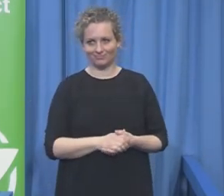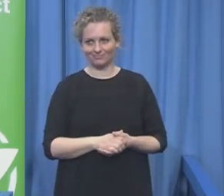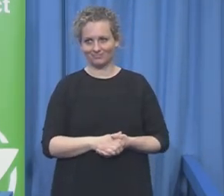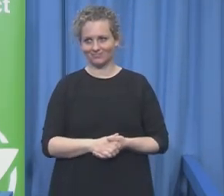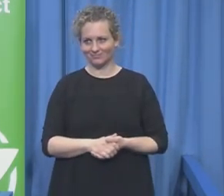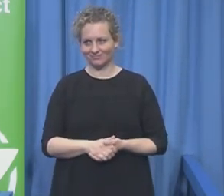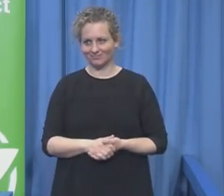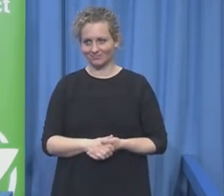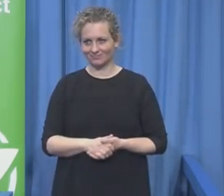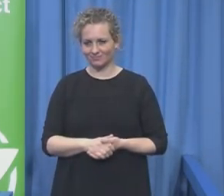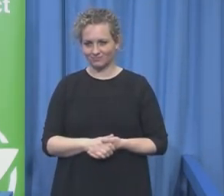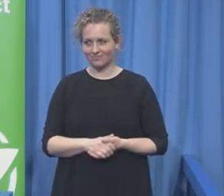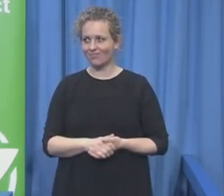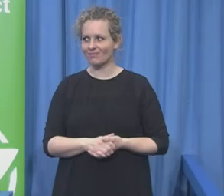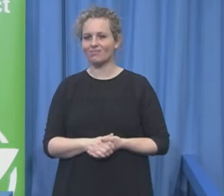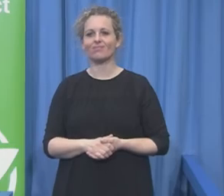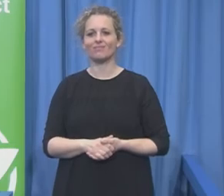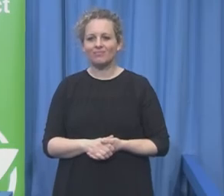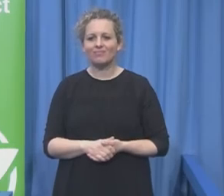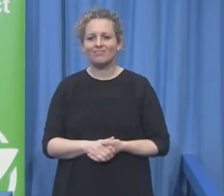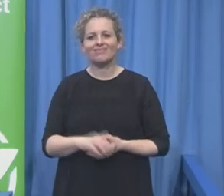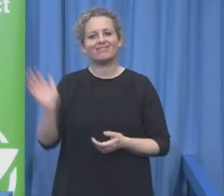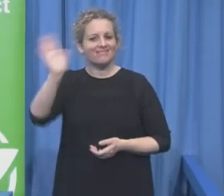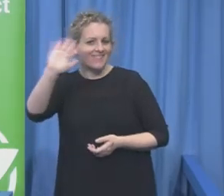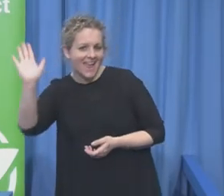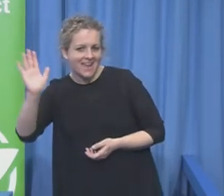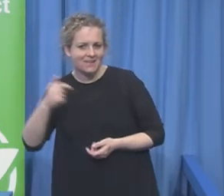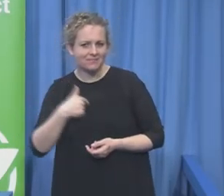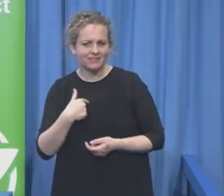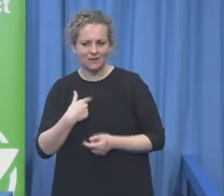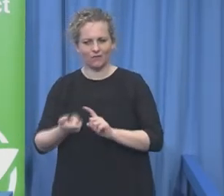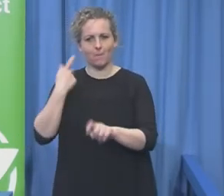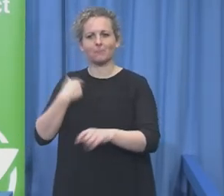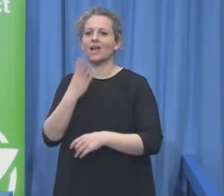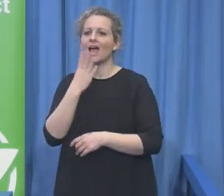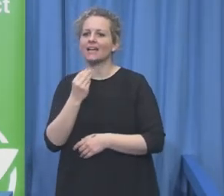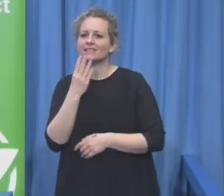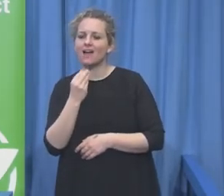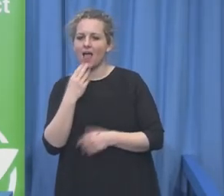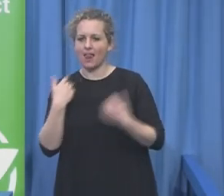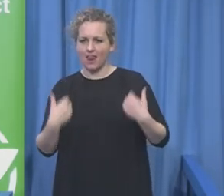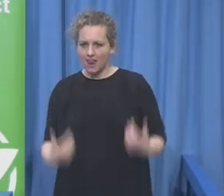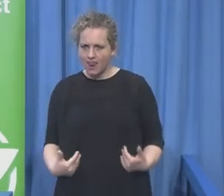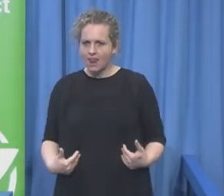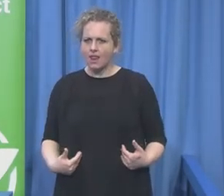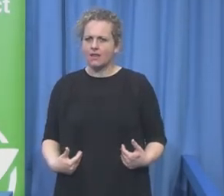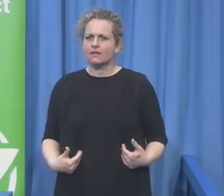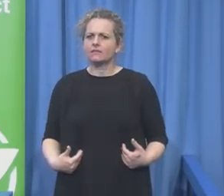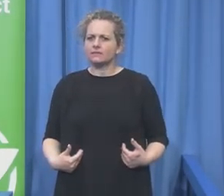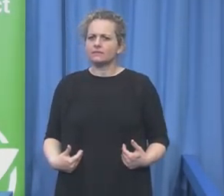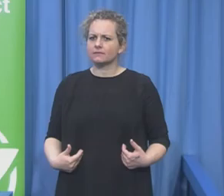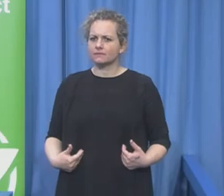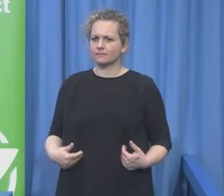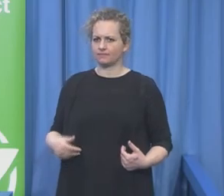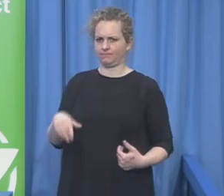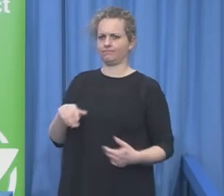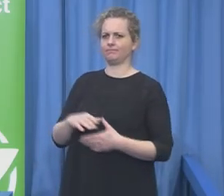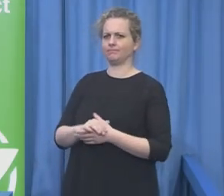Hi, my name is Irad, I'm from Israel, and I wanted to ask about measurement. Can you please, for the whole panel, can you